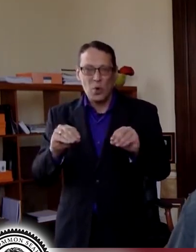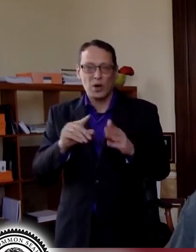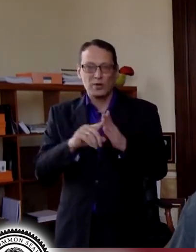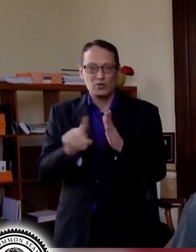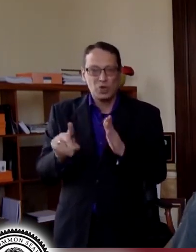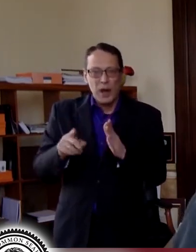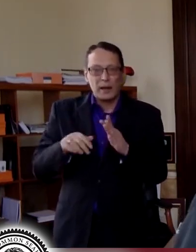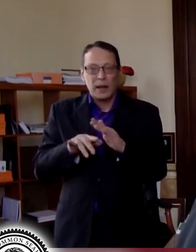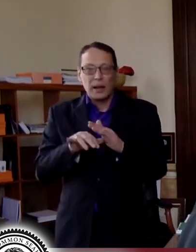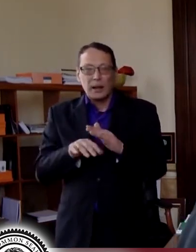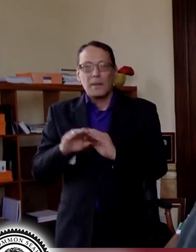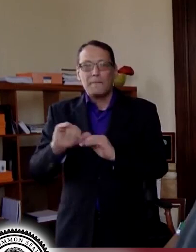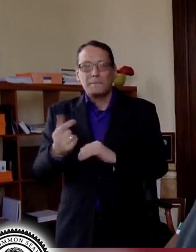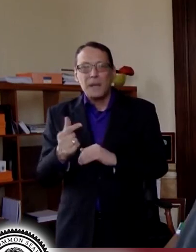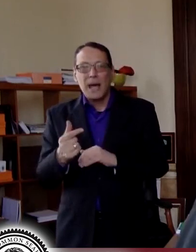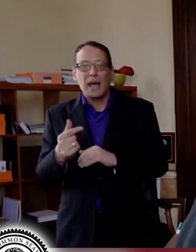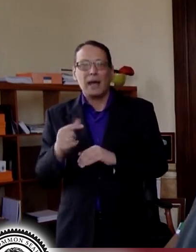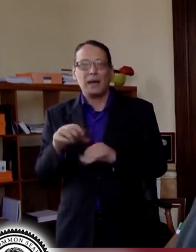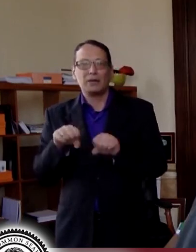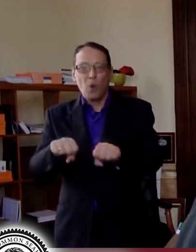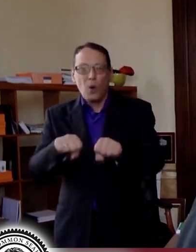baggers, folks who do the carts,